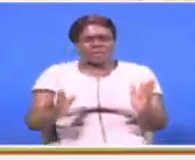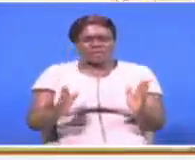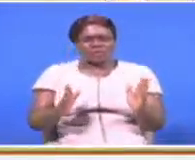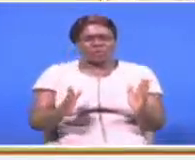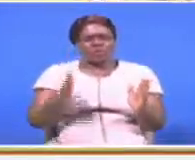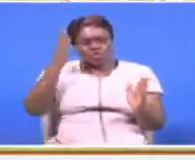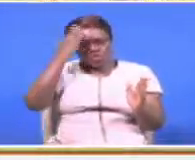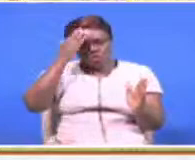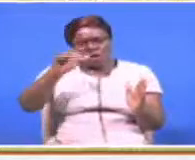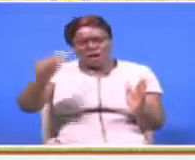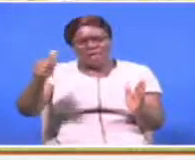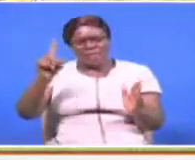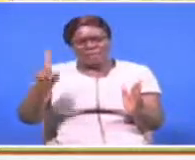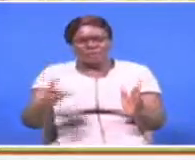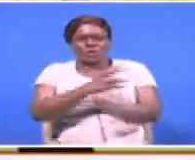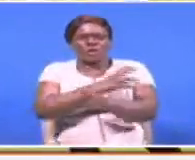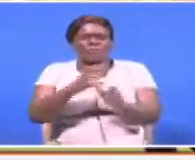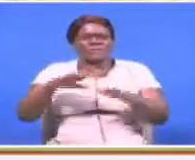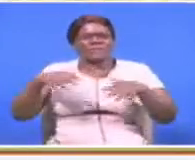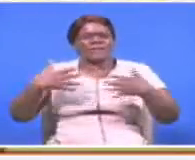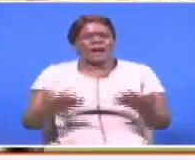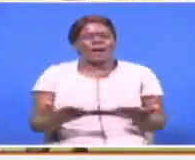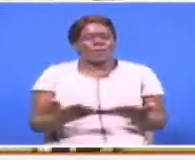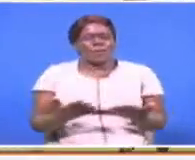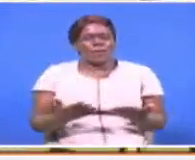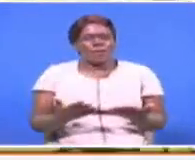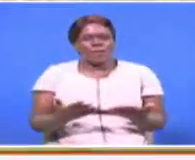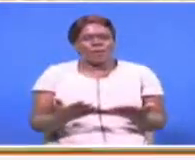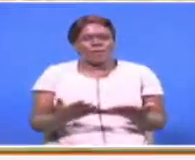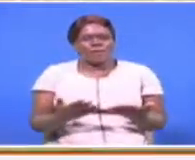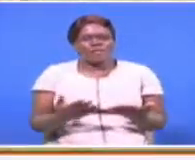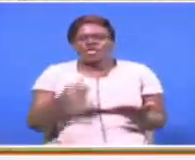The team is